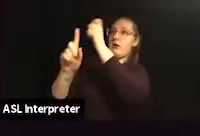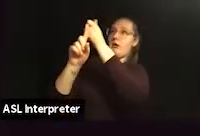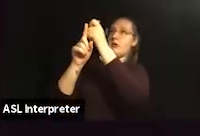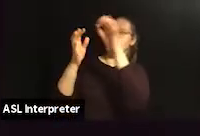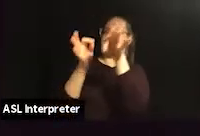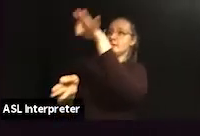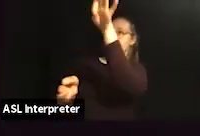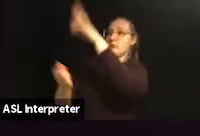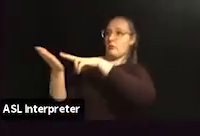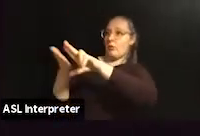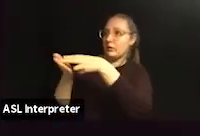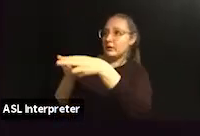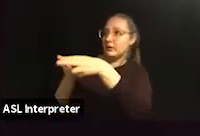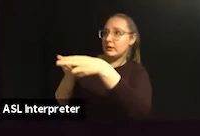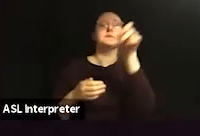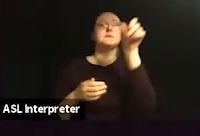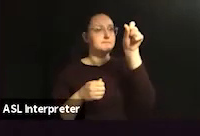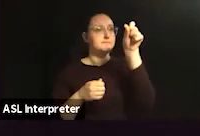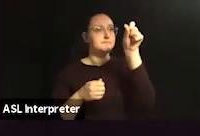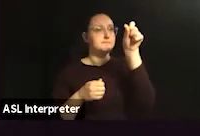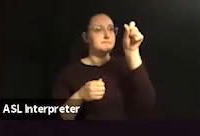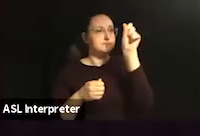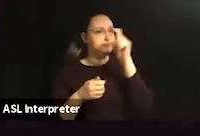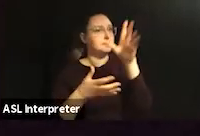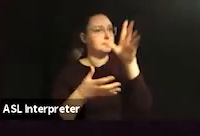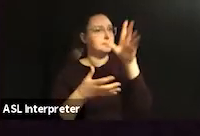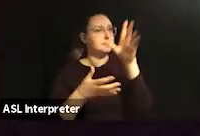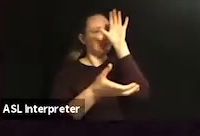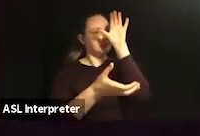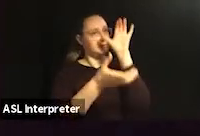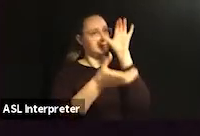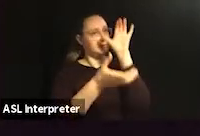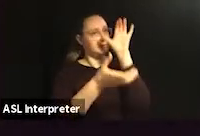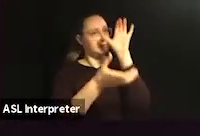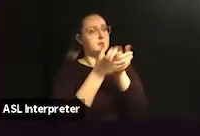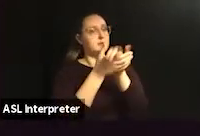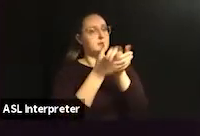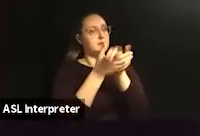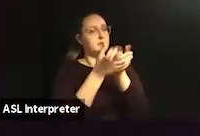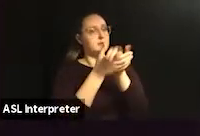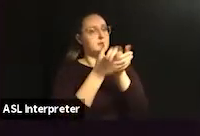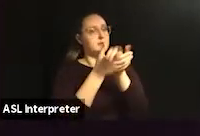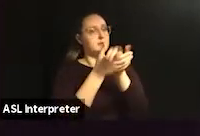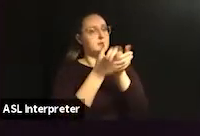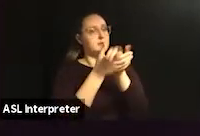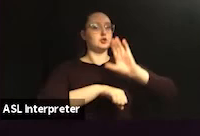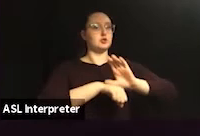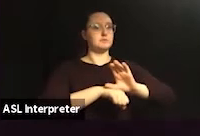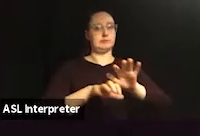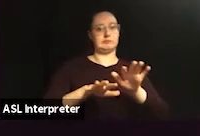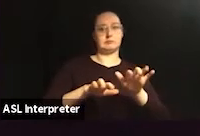Holy Spirit, the Holy Catholic Church, the communion of saints, the forgiveness of